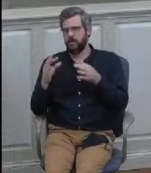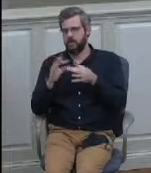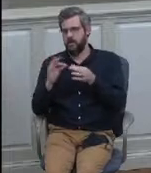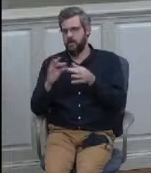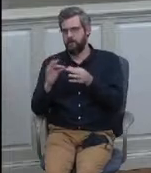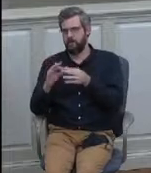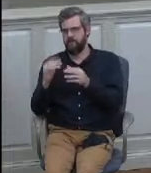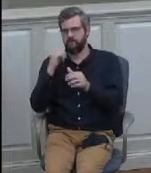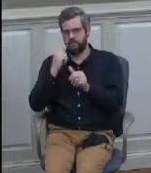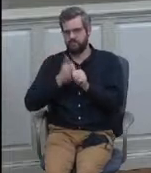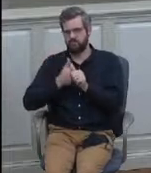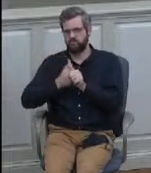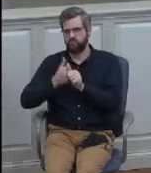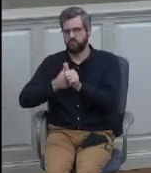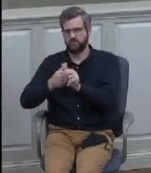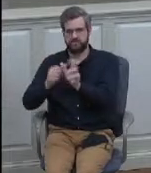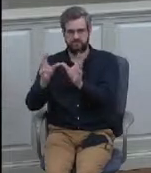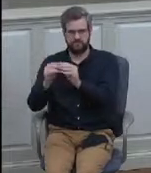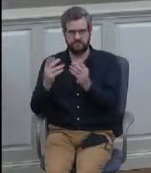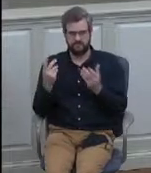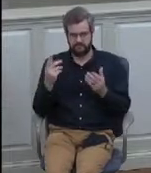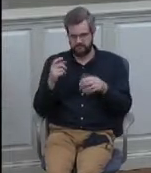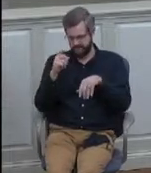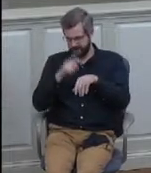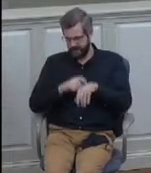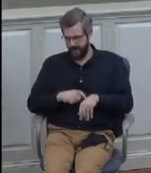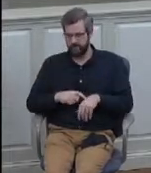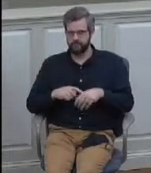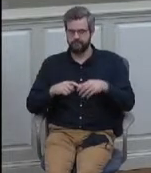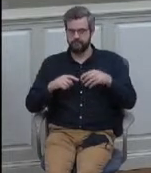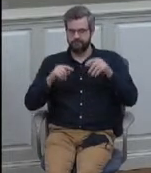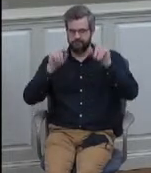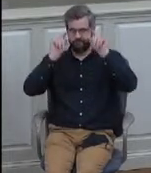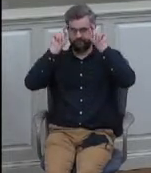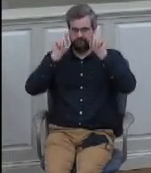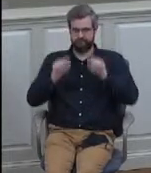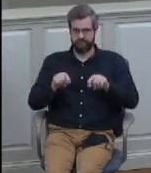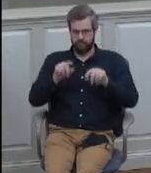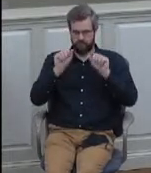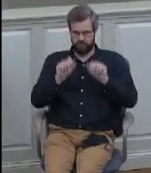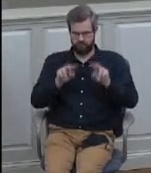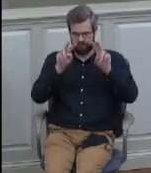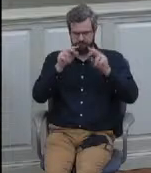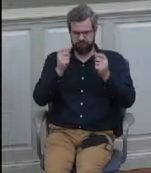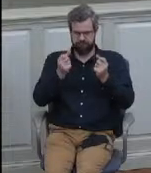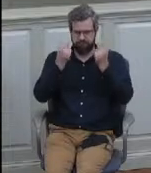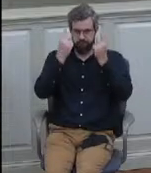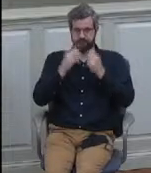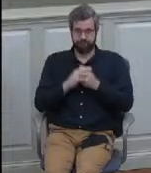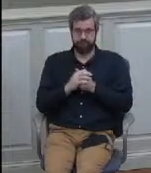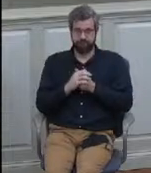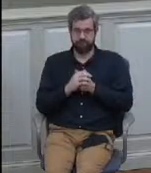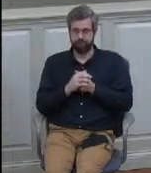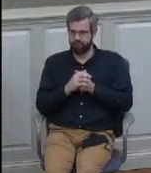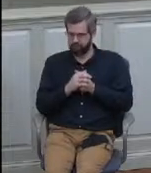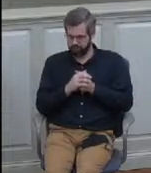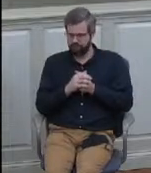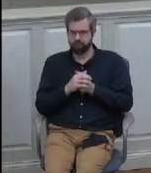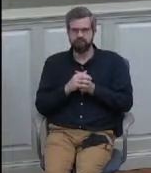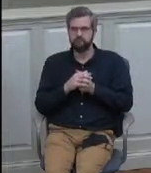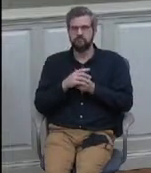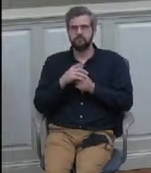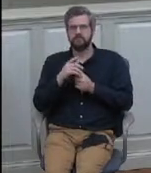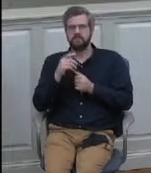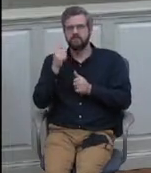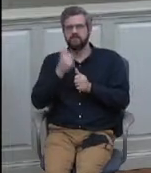two beside all the agenda times so that you'll understand in the same way I described those two kind of what the subject of the